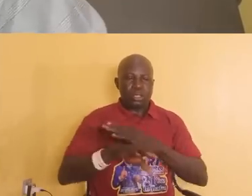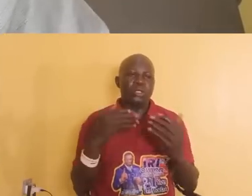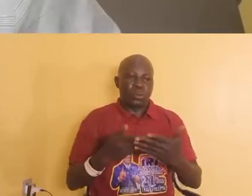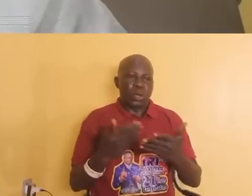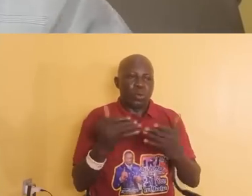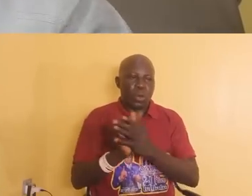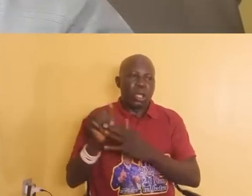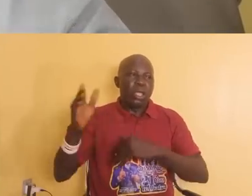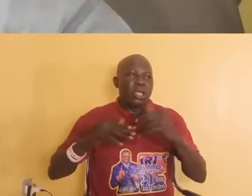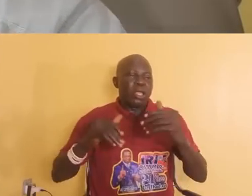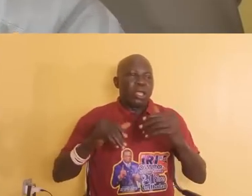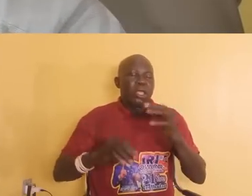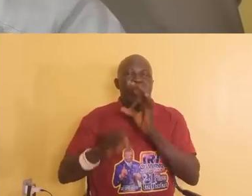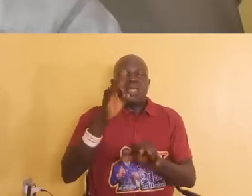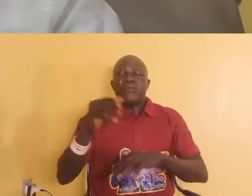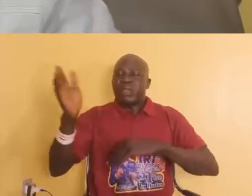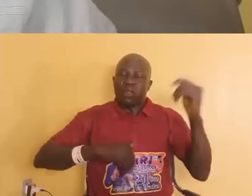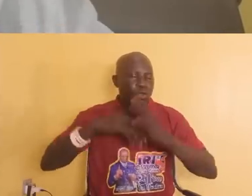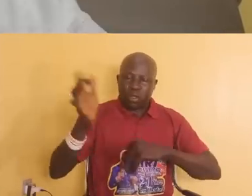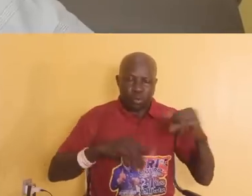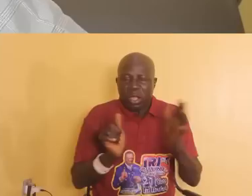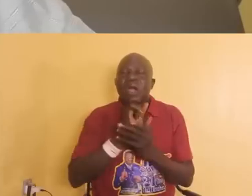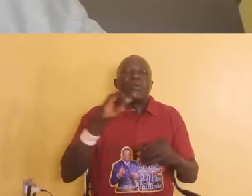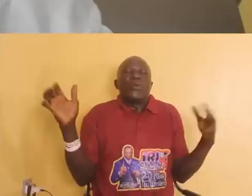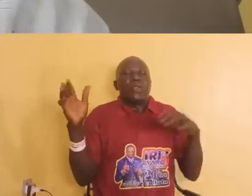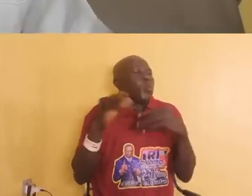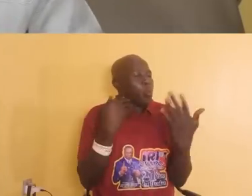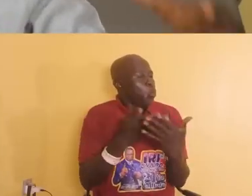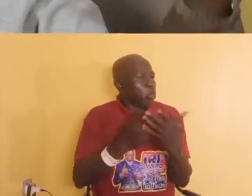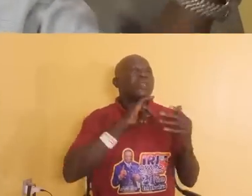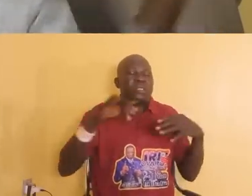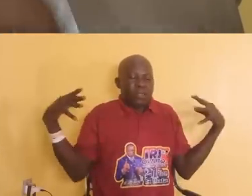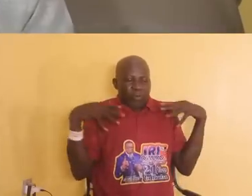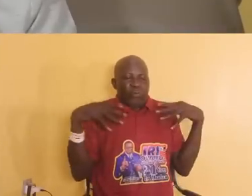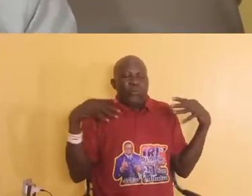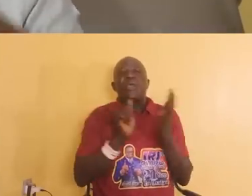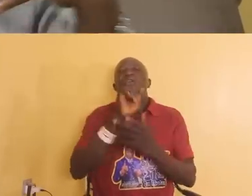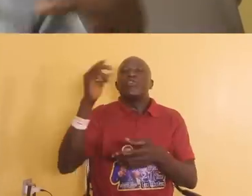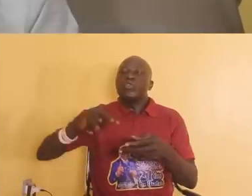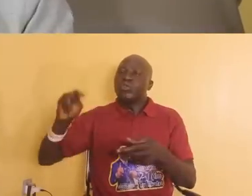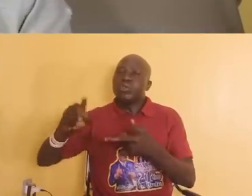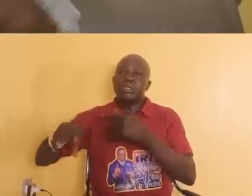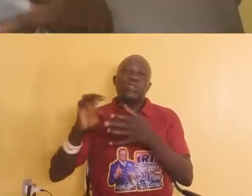Money is power. And your Bible says if you don't have power, money connect.